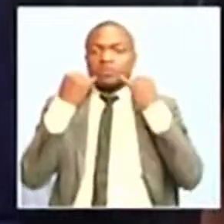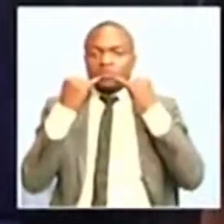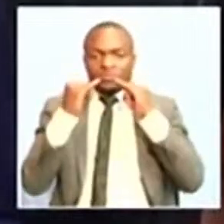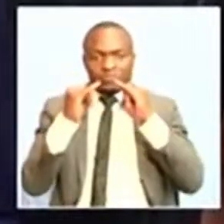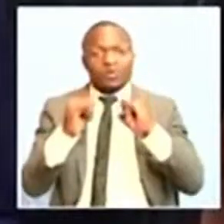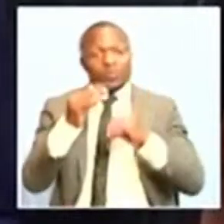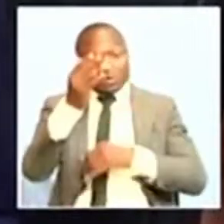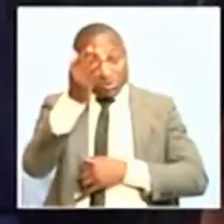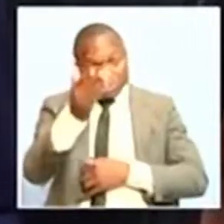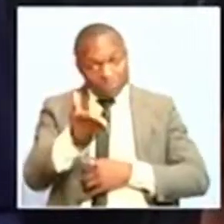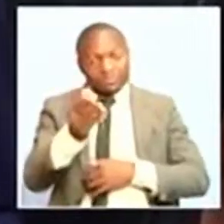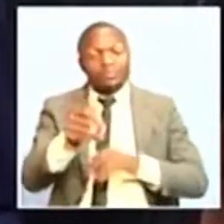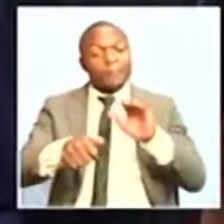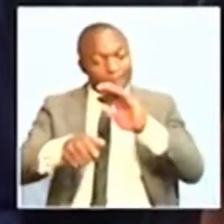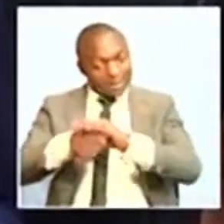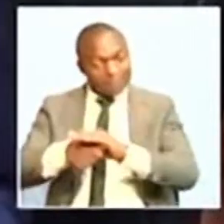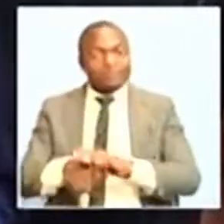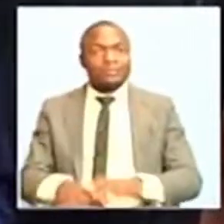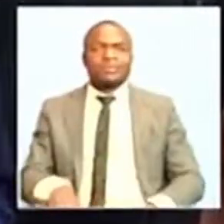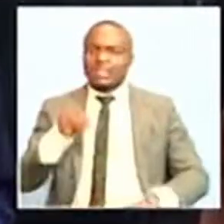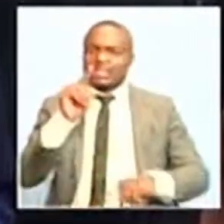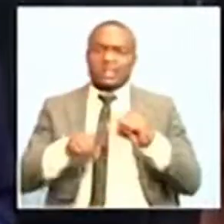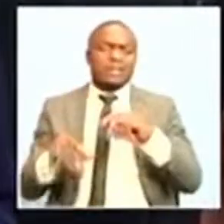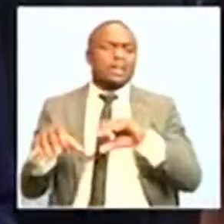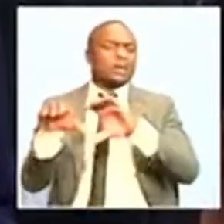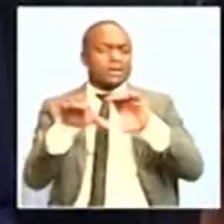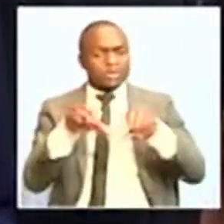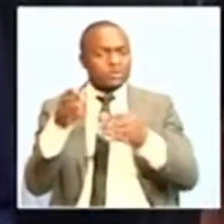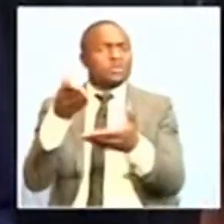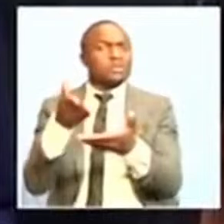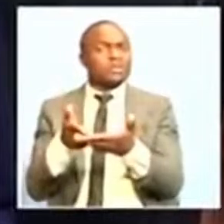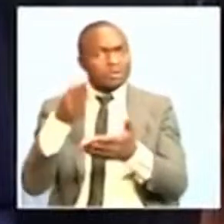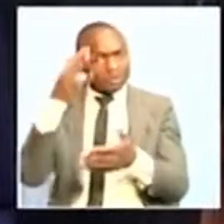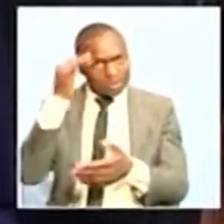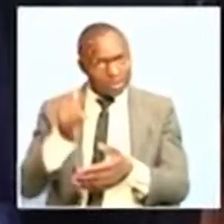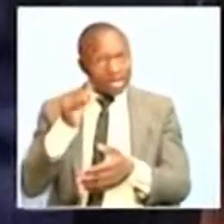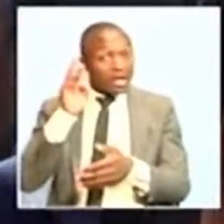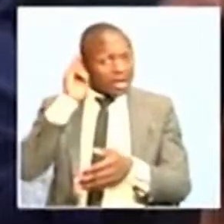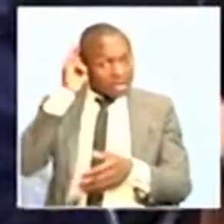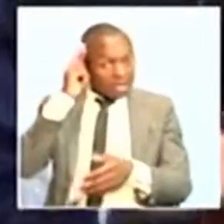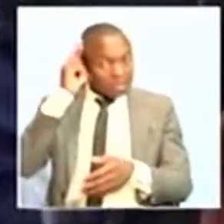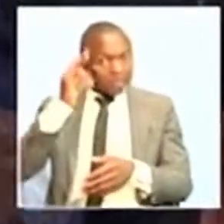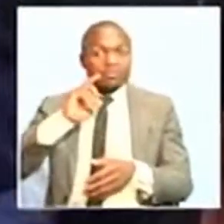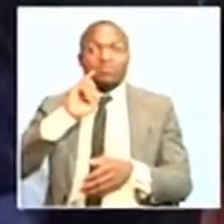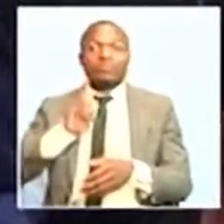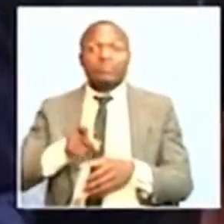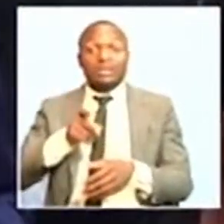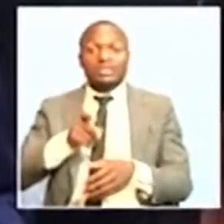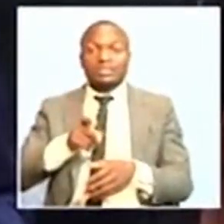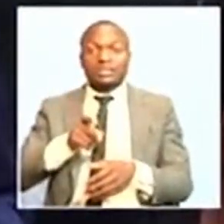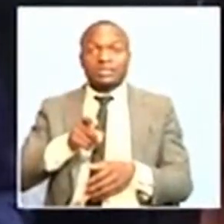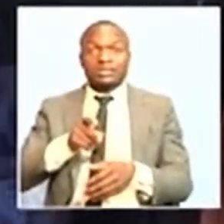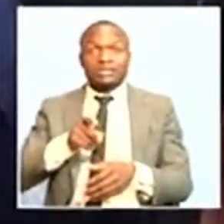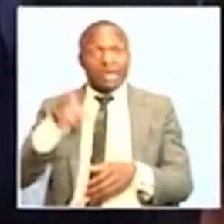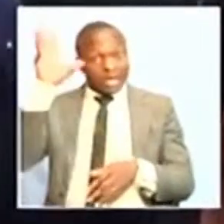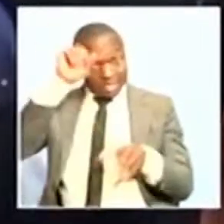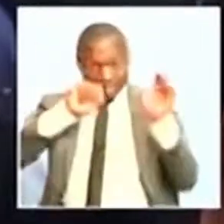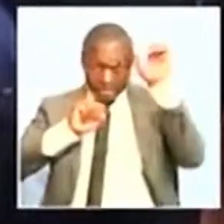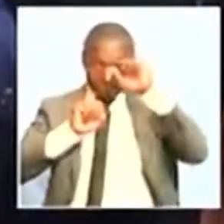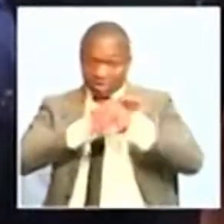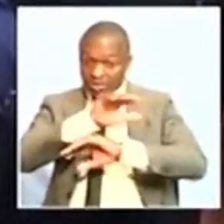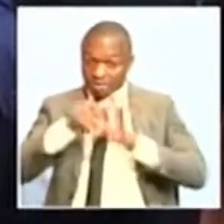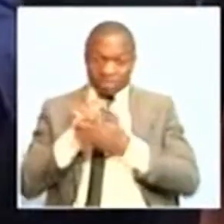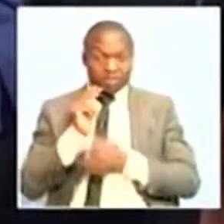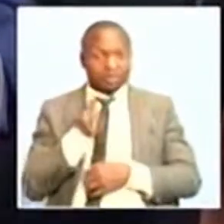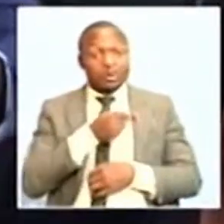that they can't do this because of reasons maybe which you should suspect, all of us. Because most of those guys